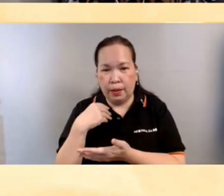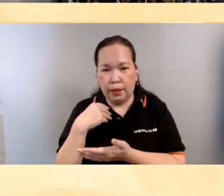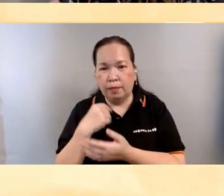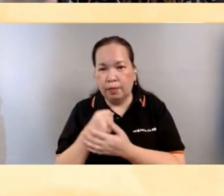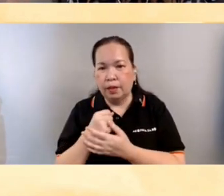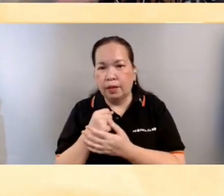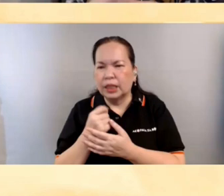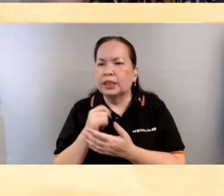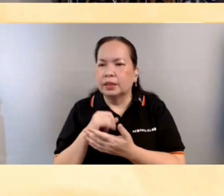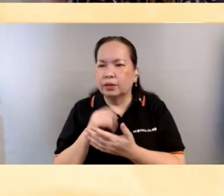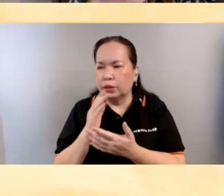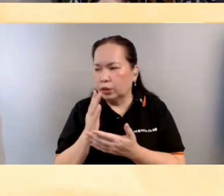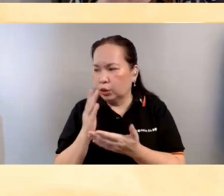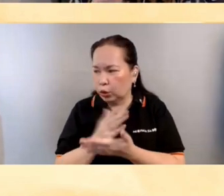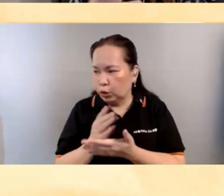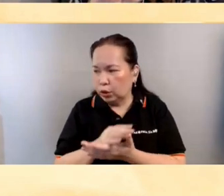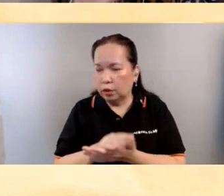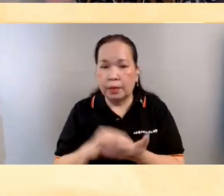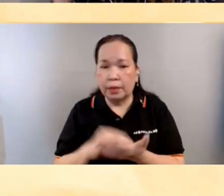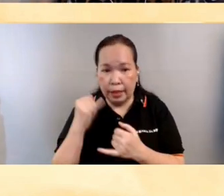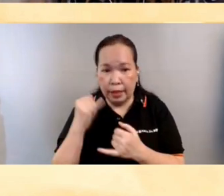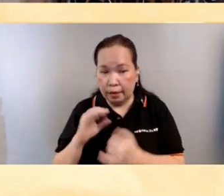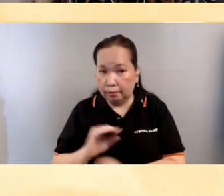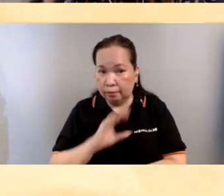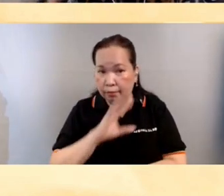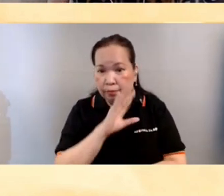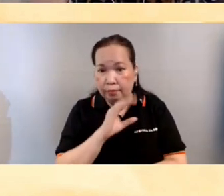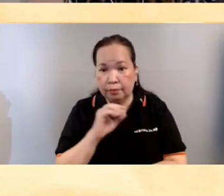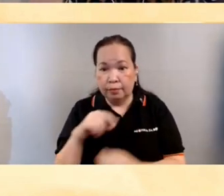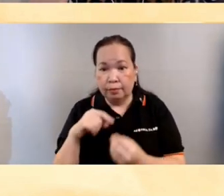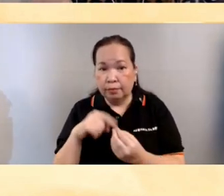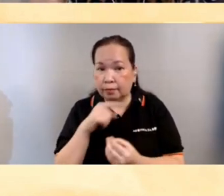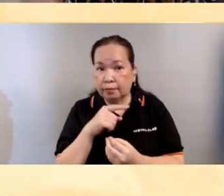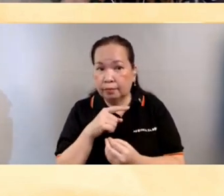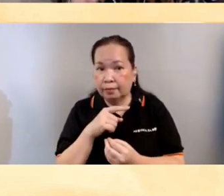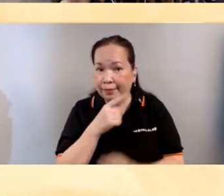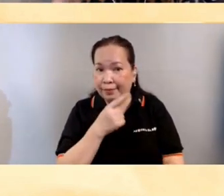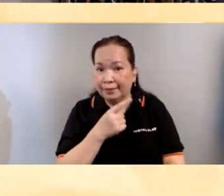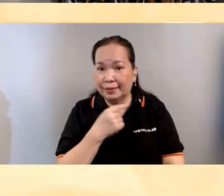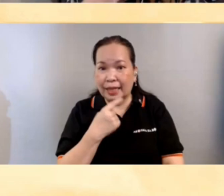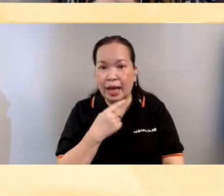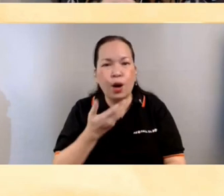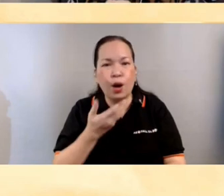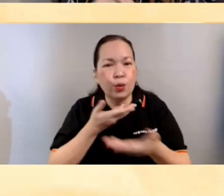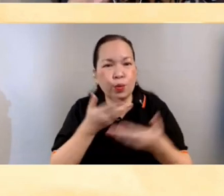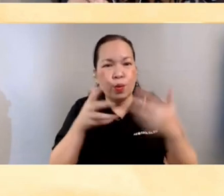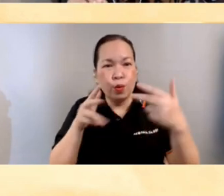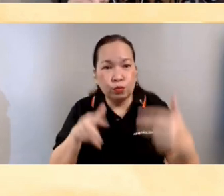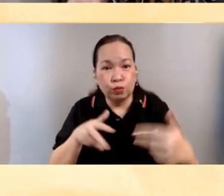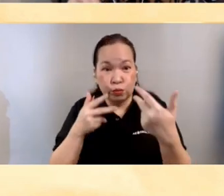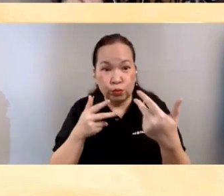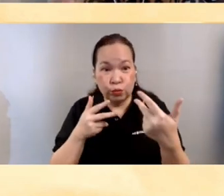sharing to the public. So this is my last slide. So in using that particular remote counseling, we were